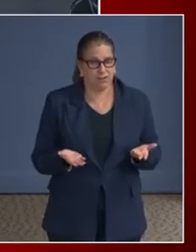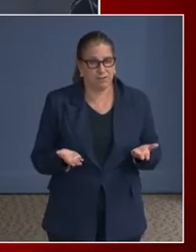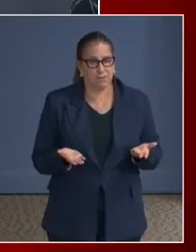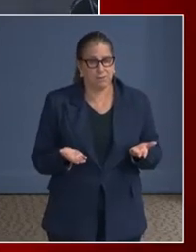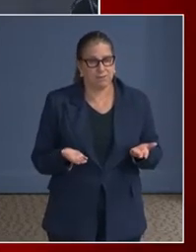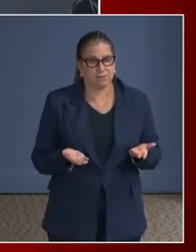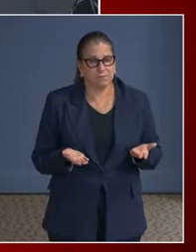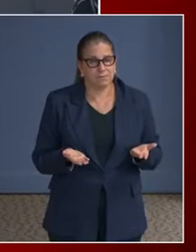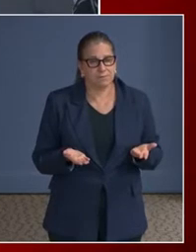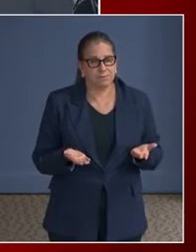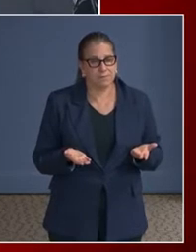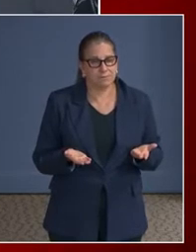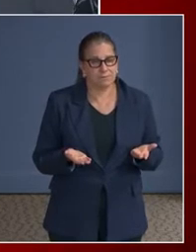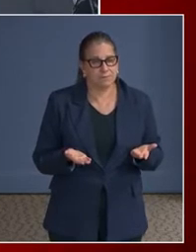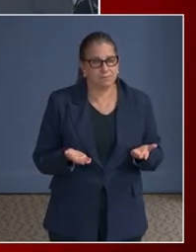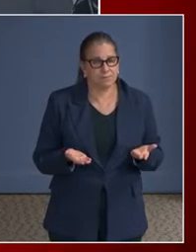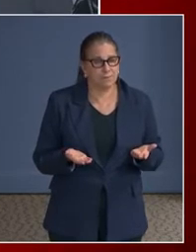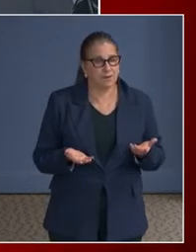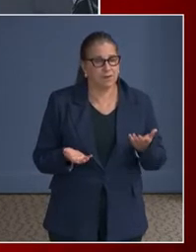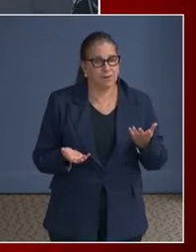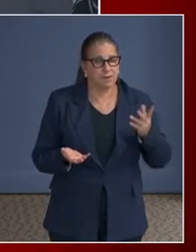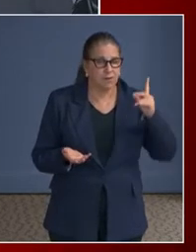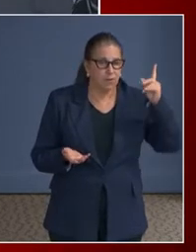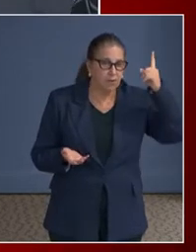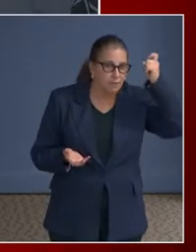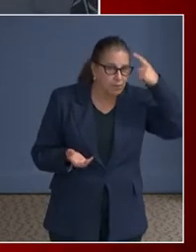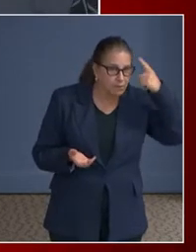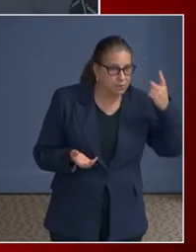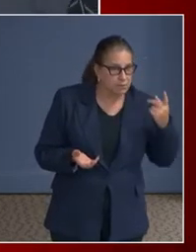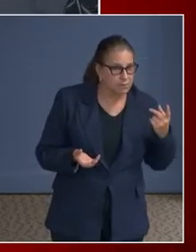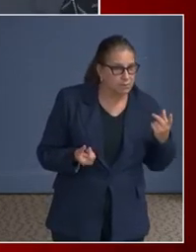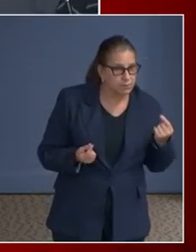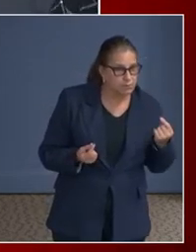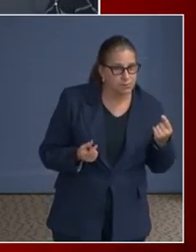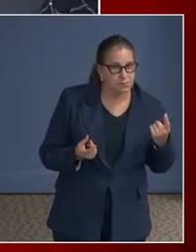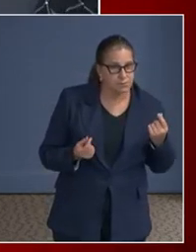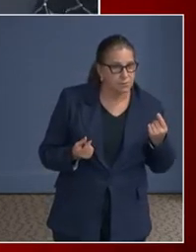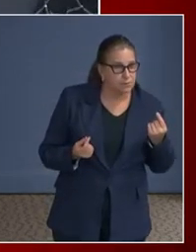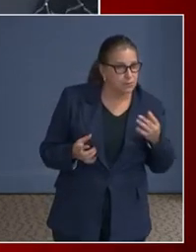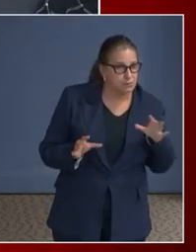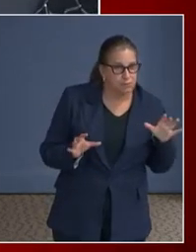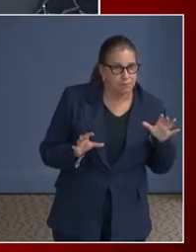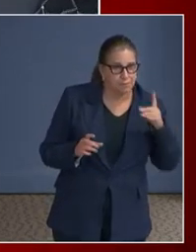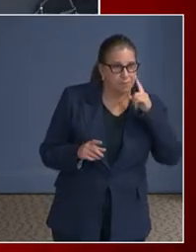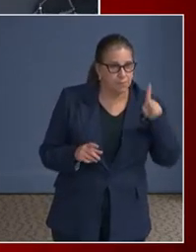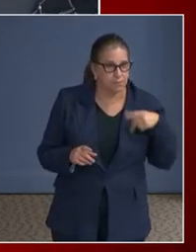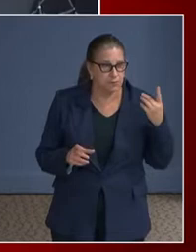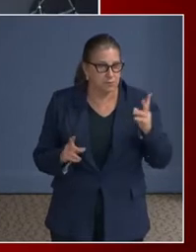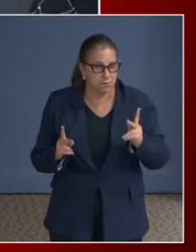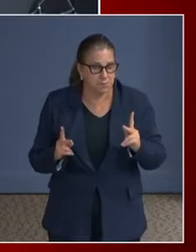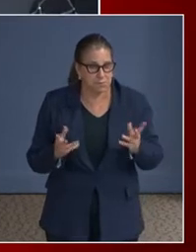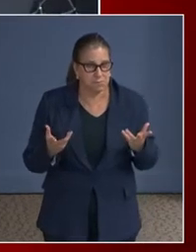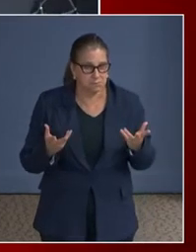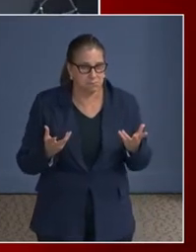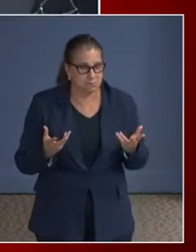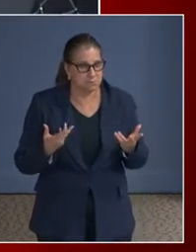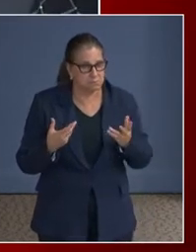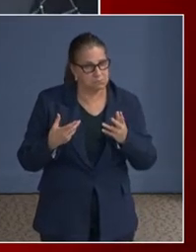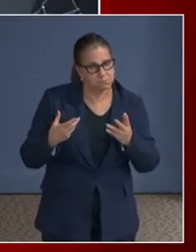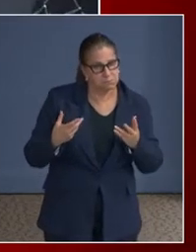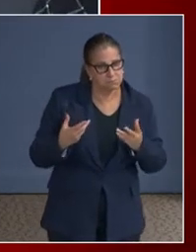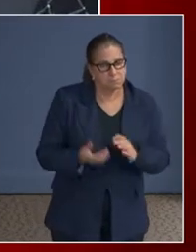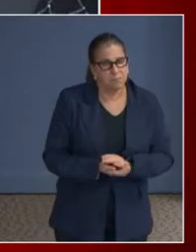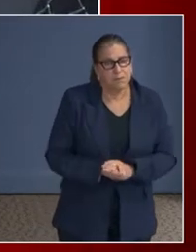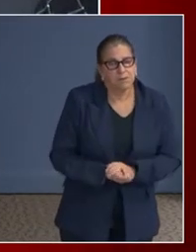doing to help us move in that direction. And we've given a lot of context for that in terms of